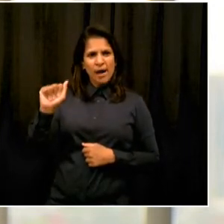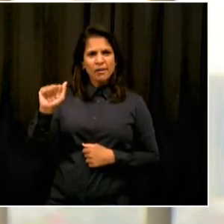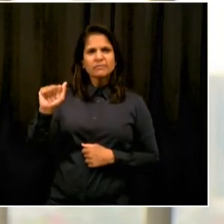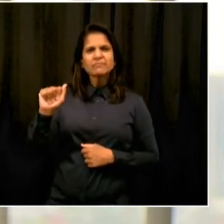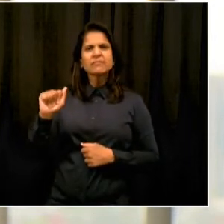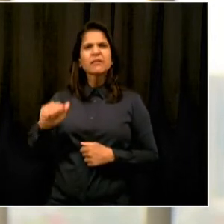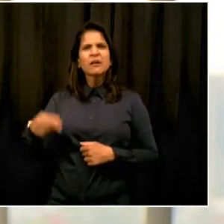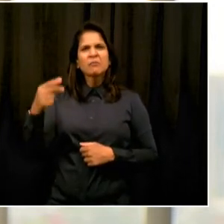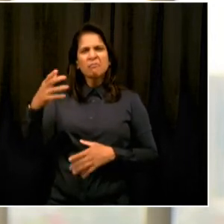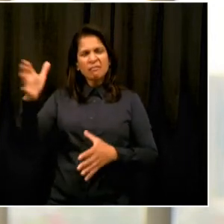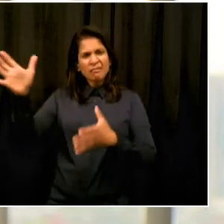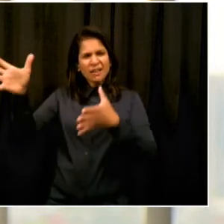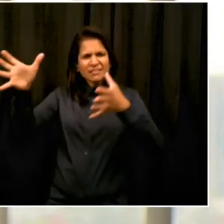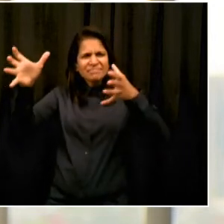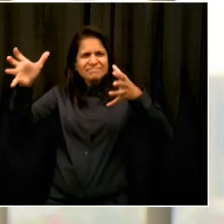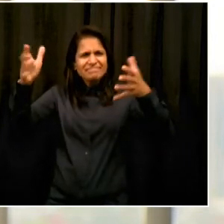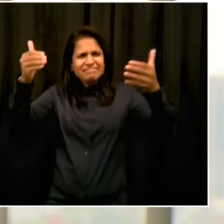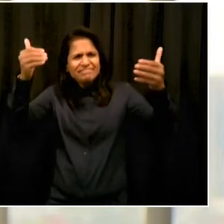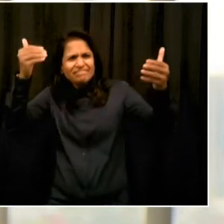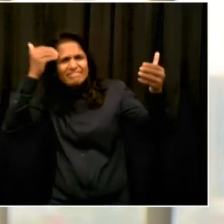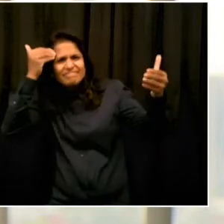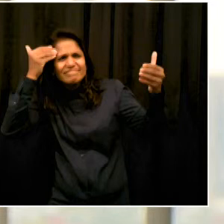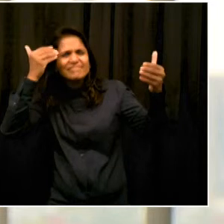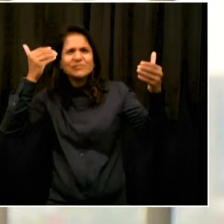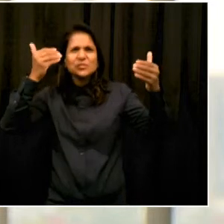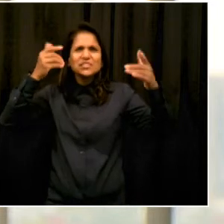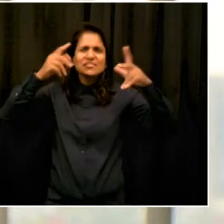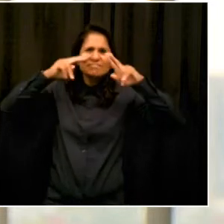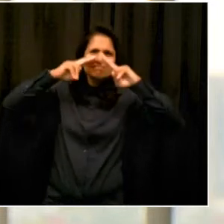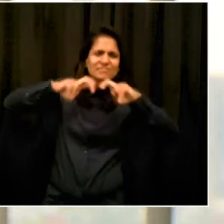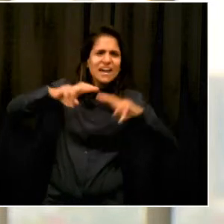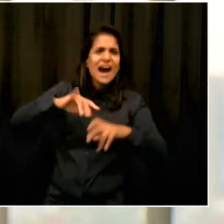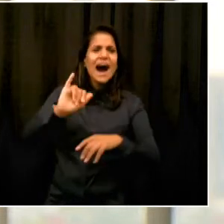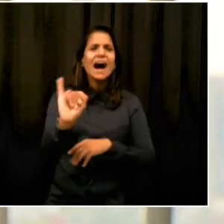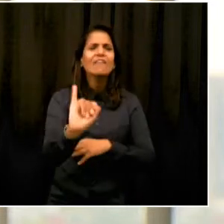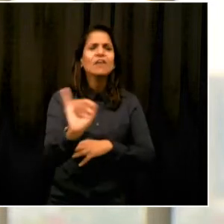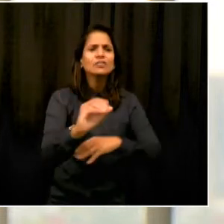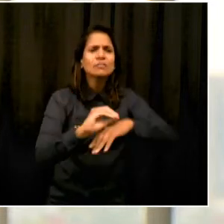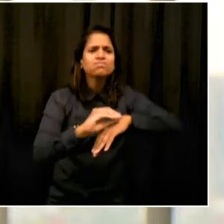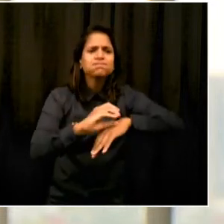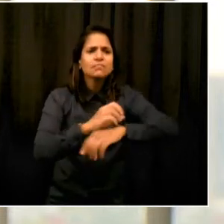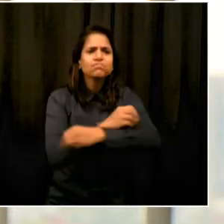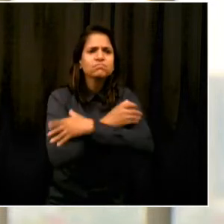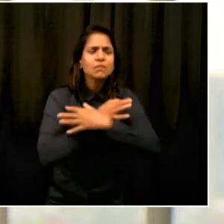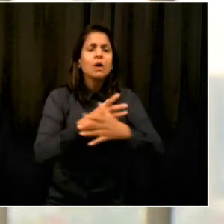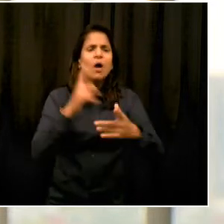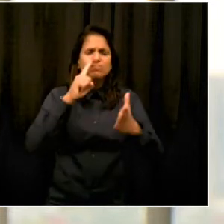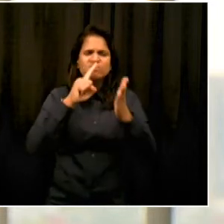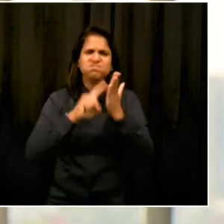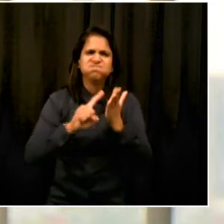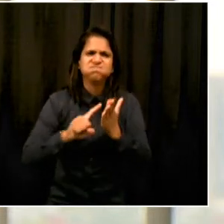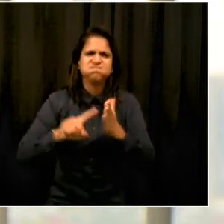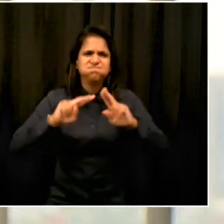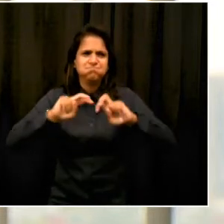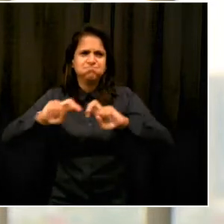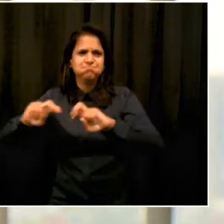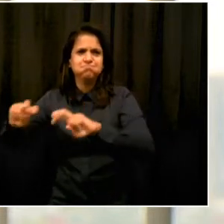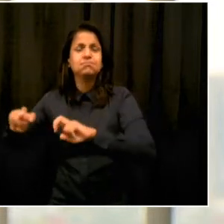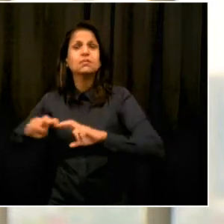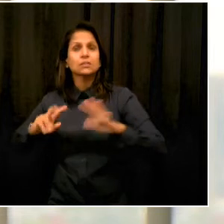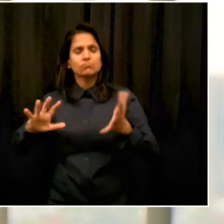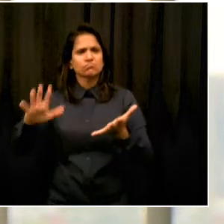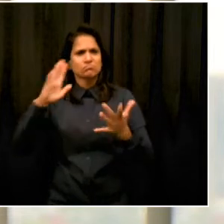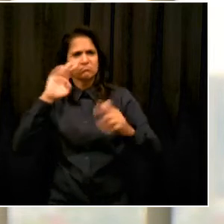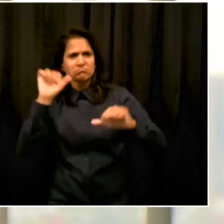Ebola to HIV, Dr. Varma has built new public health systems and led epidemic responses here in New York City, as well